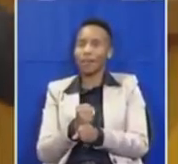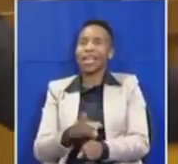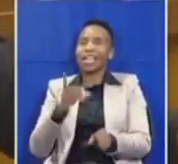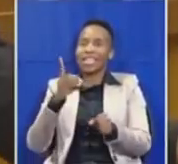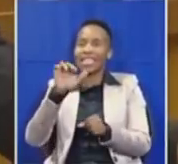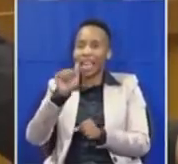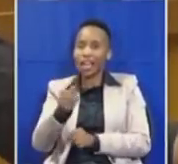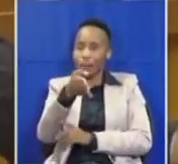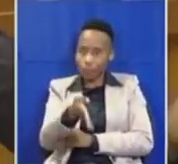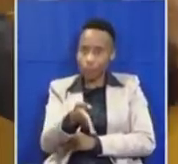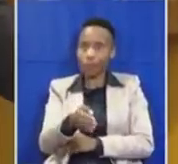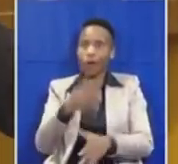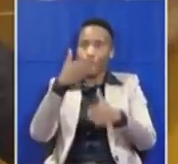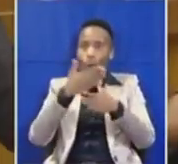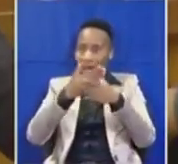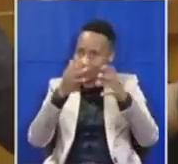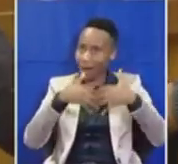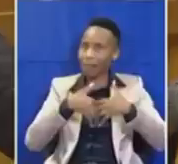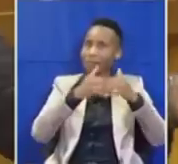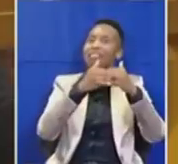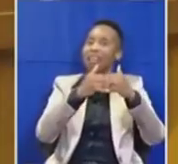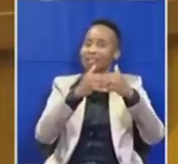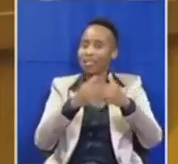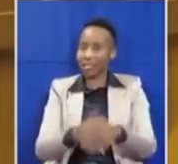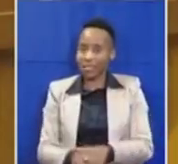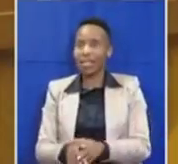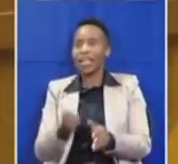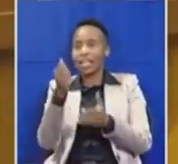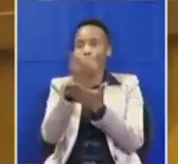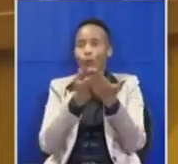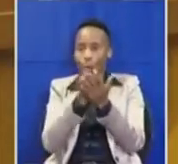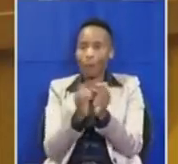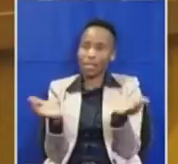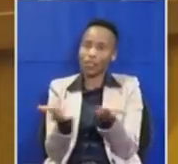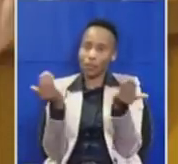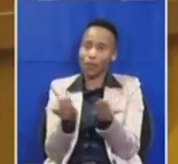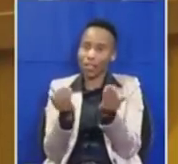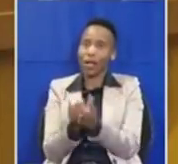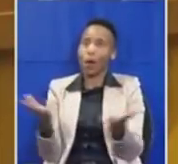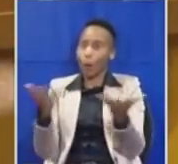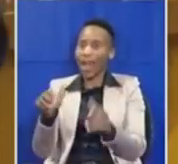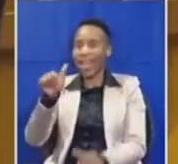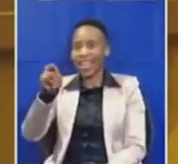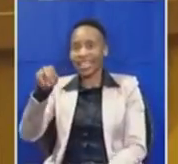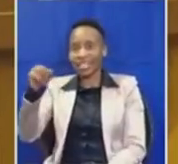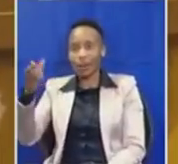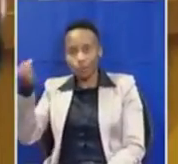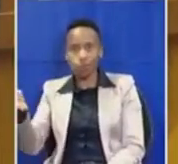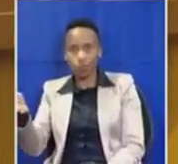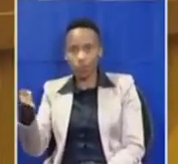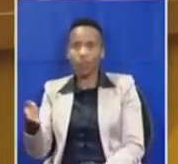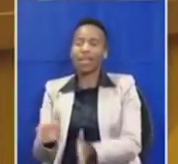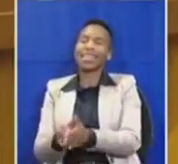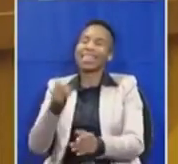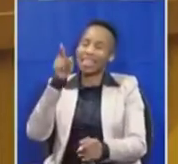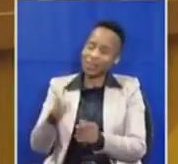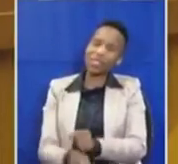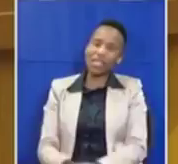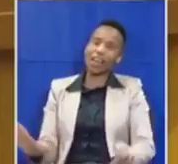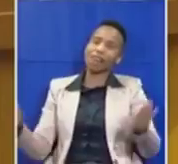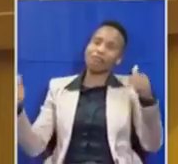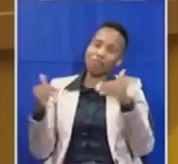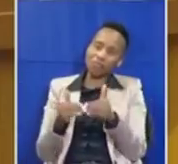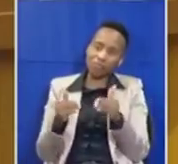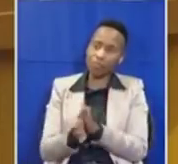is, jobs are created, the economy is stimulated, and where the ANC is, they have led us squarely and firmly into